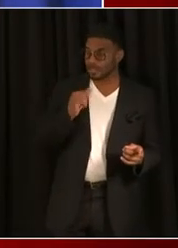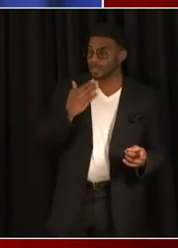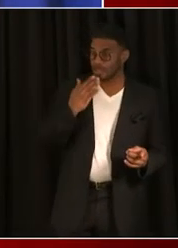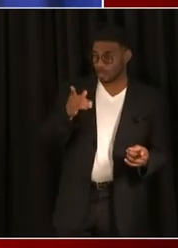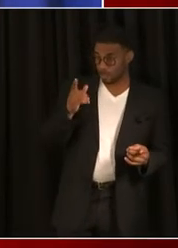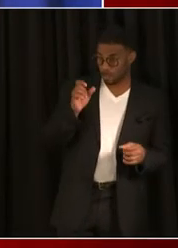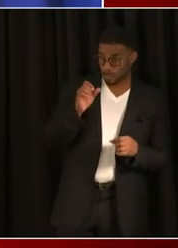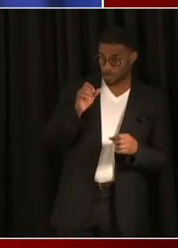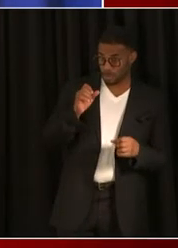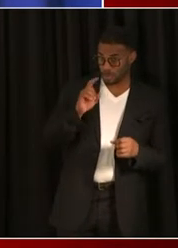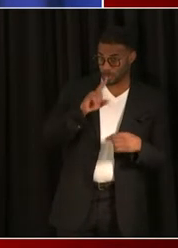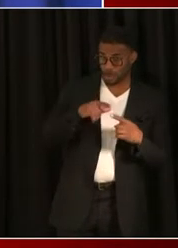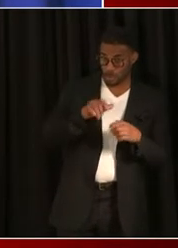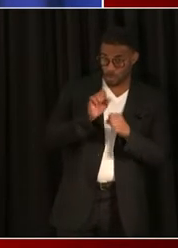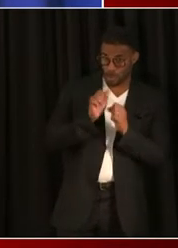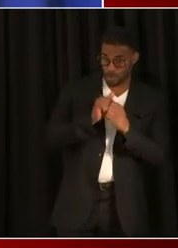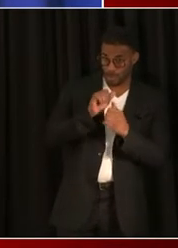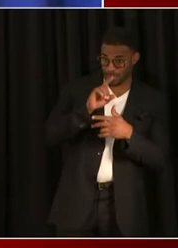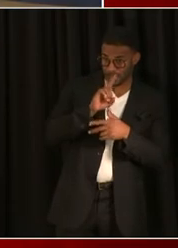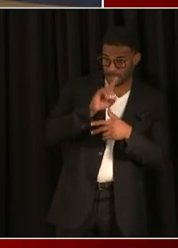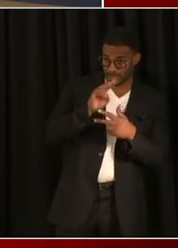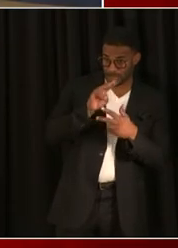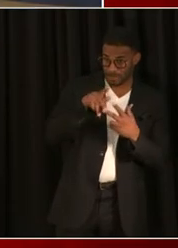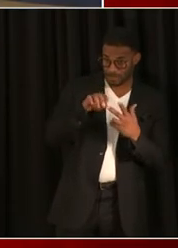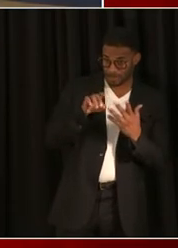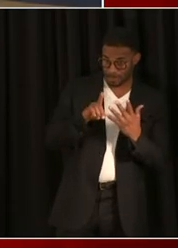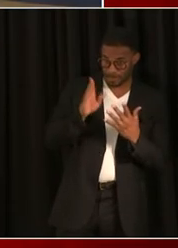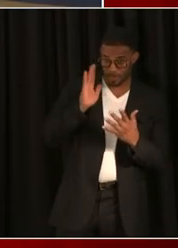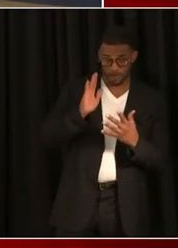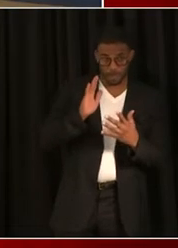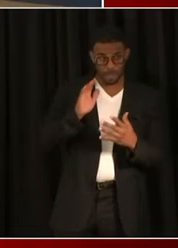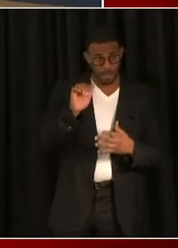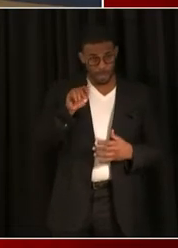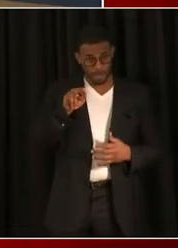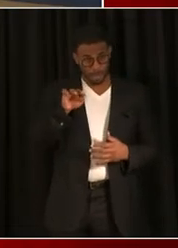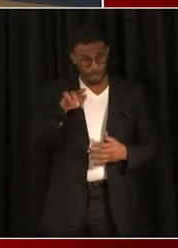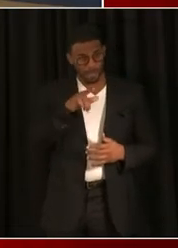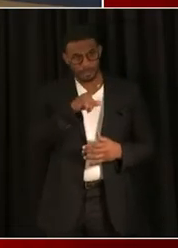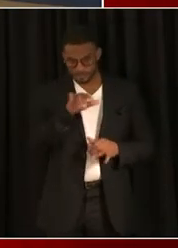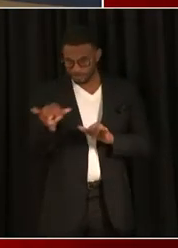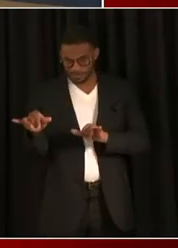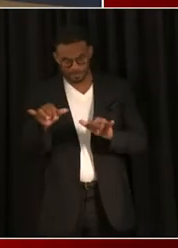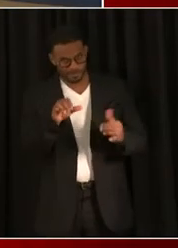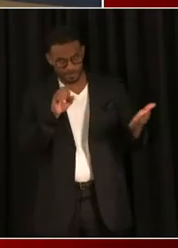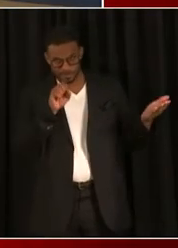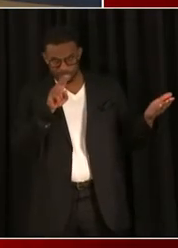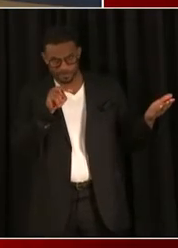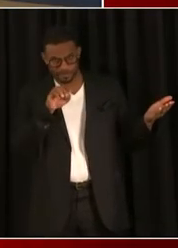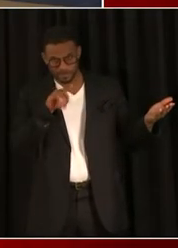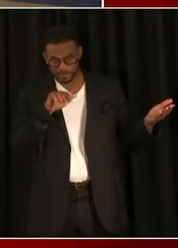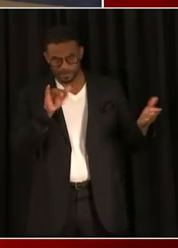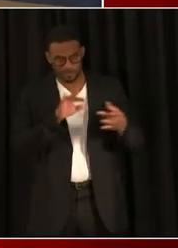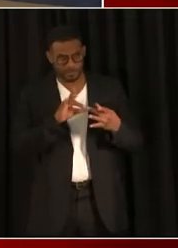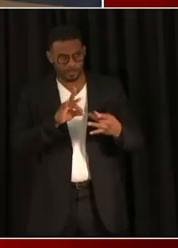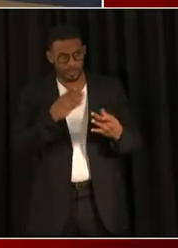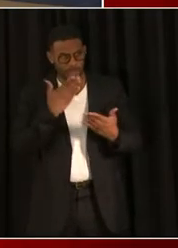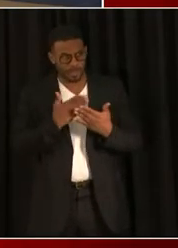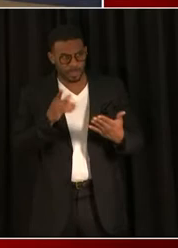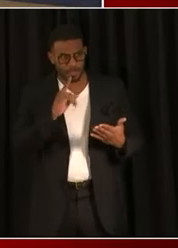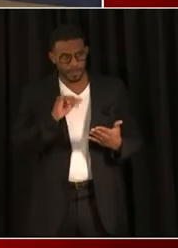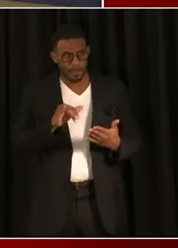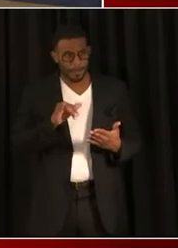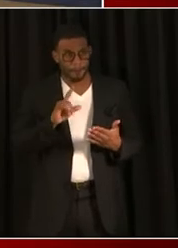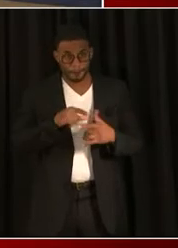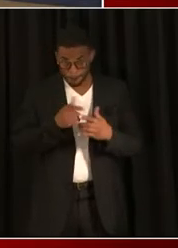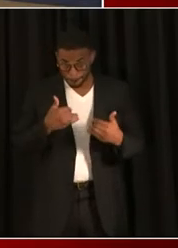on these grant programs before? Yeah, it's probably pretty much what Sunyata said. But the